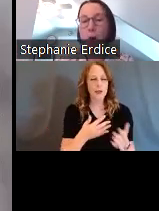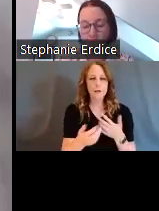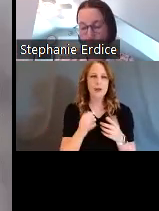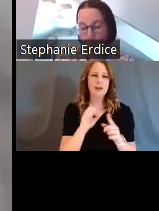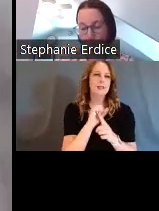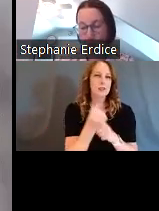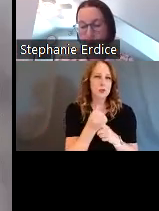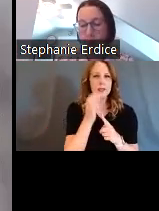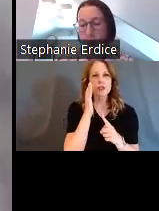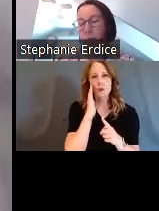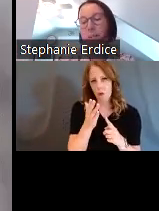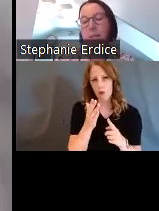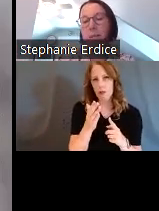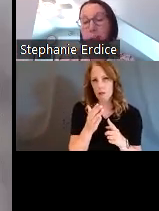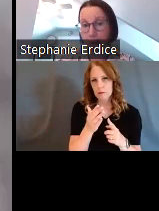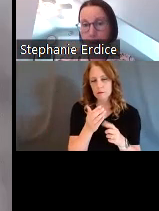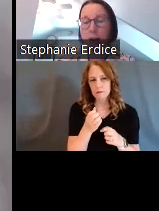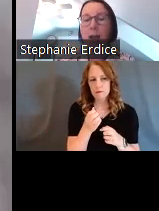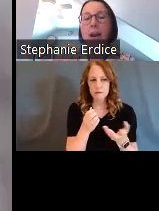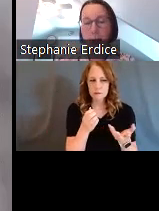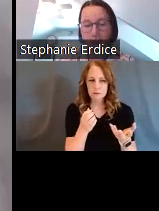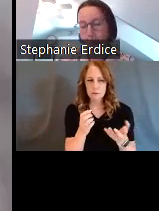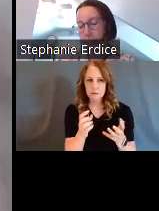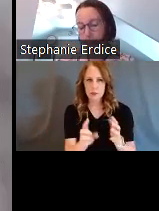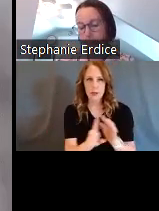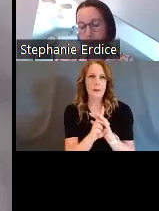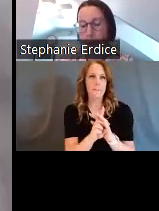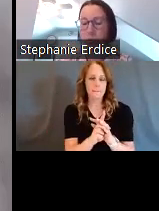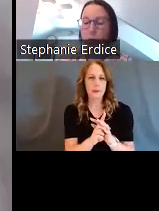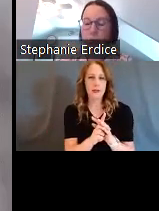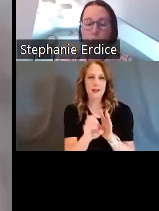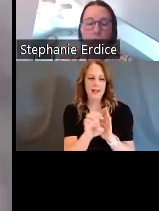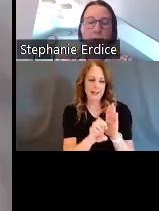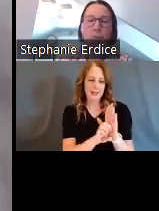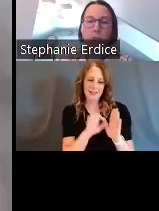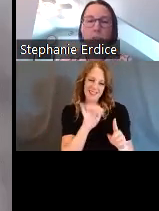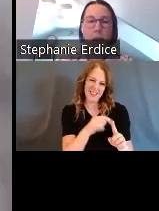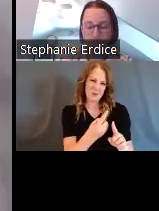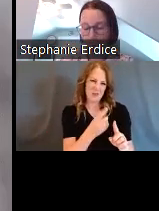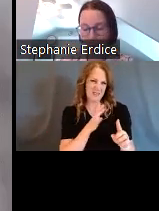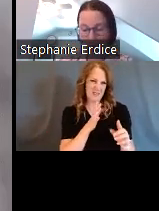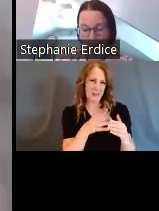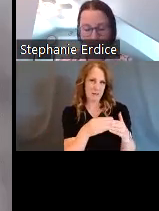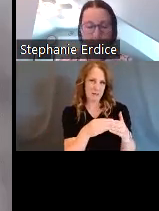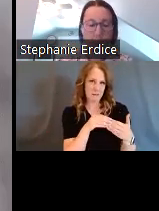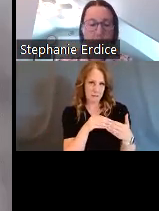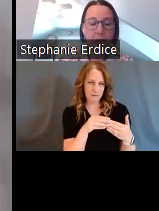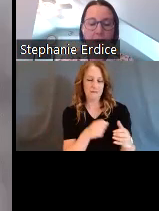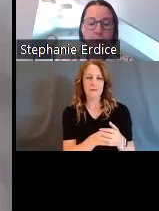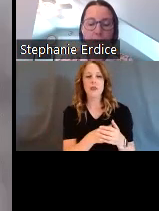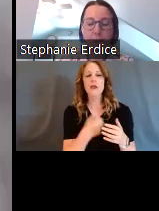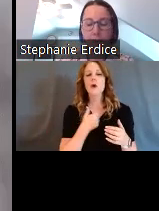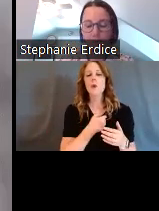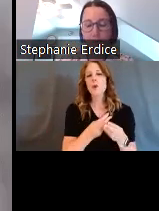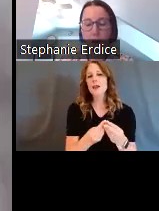circumstances called for this thing. And ethically, it was okay. So we give you this ethical compass to